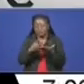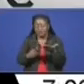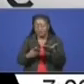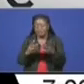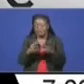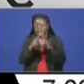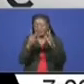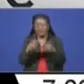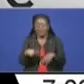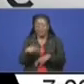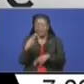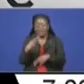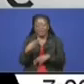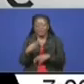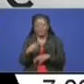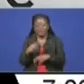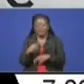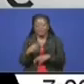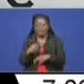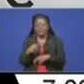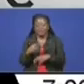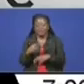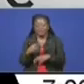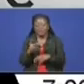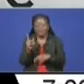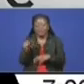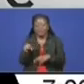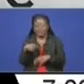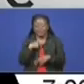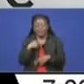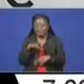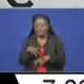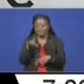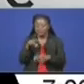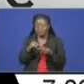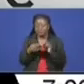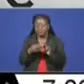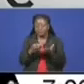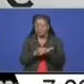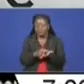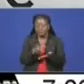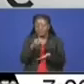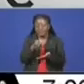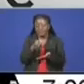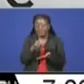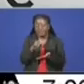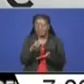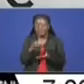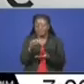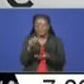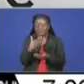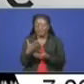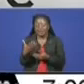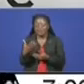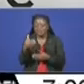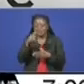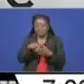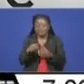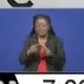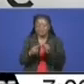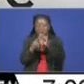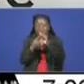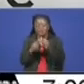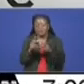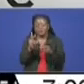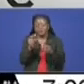discovered a number of canned items in a particular food store, and I took an inspector there, and we